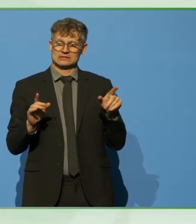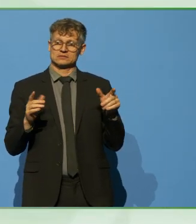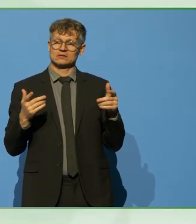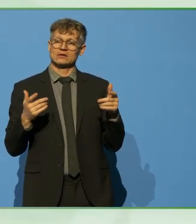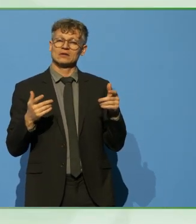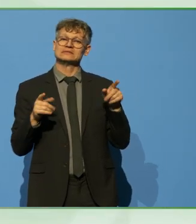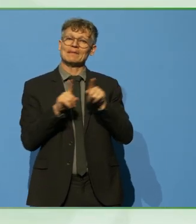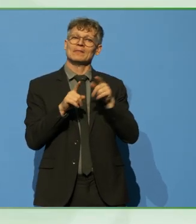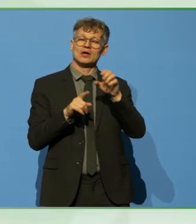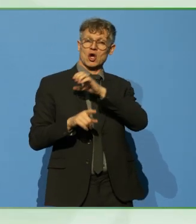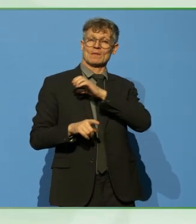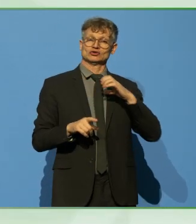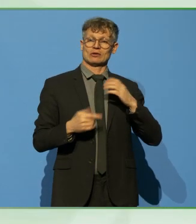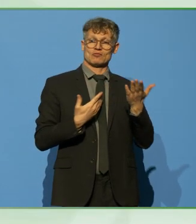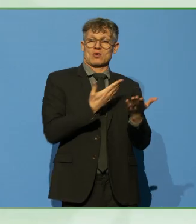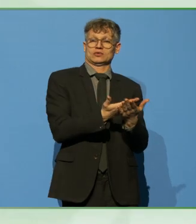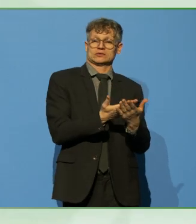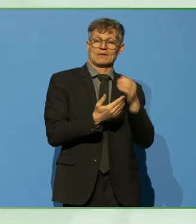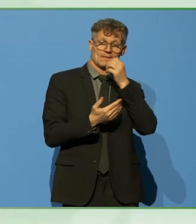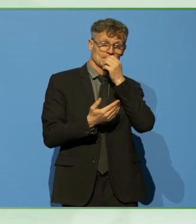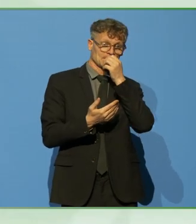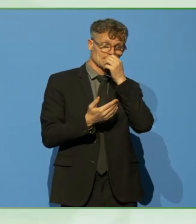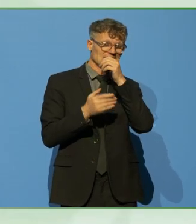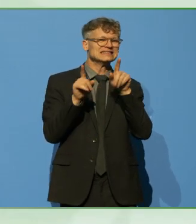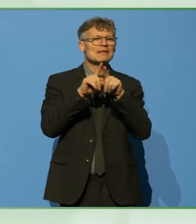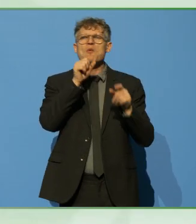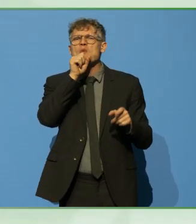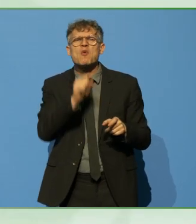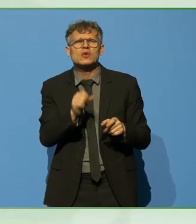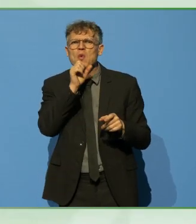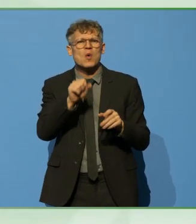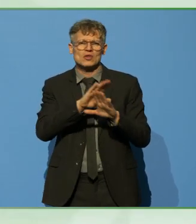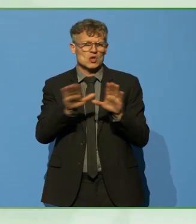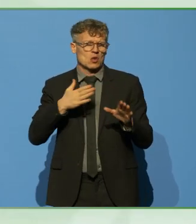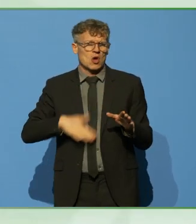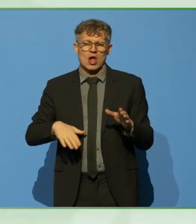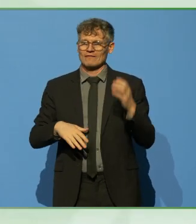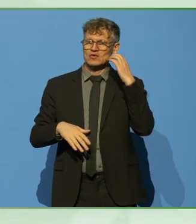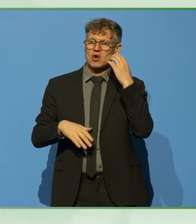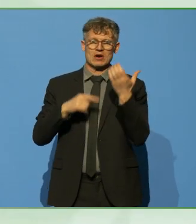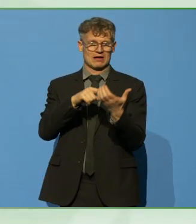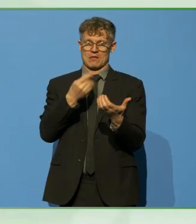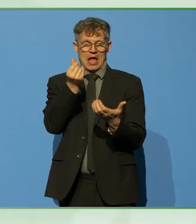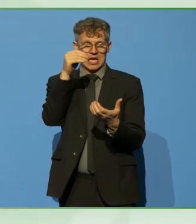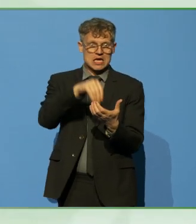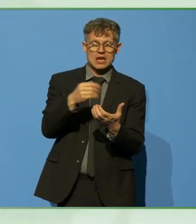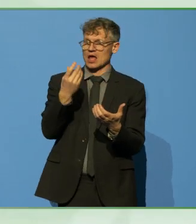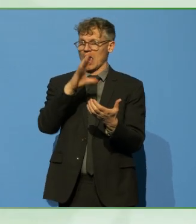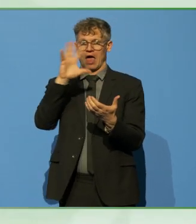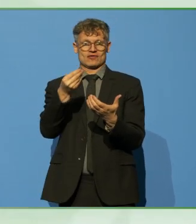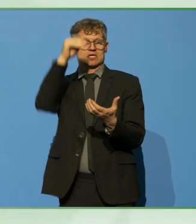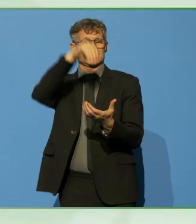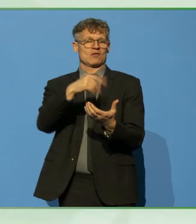elderly people, for example. So it is necessary, for example, to have tactile or